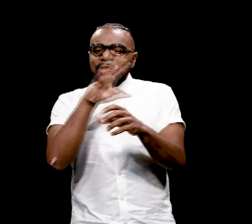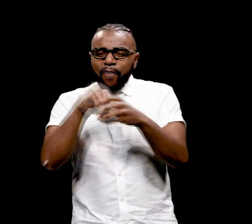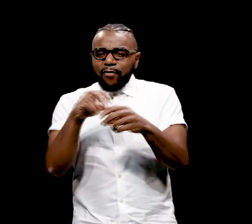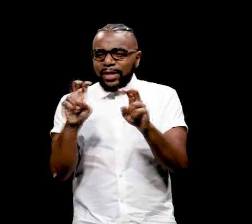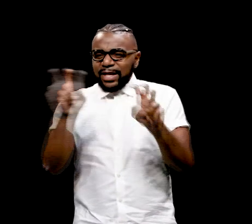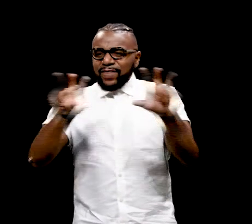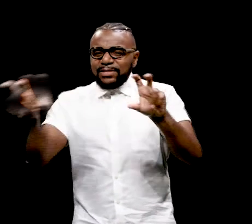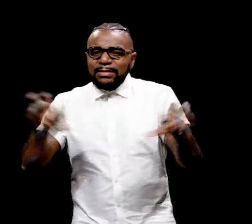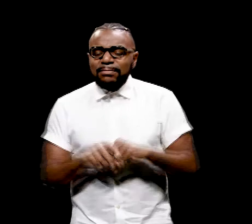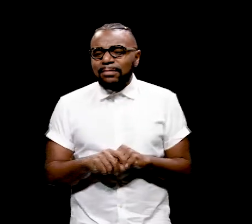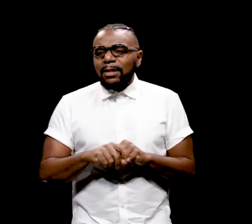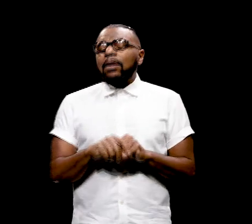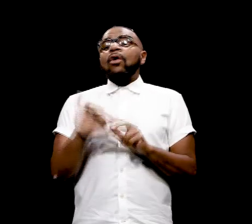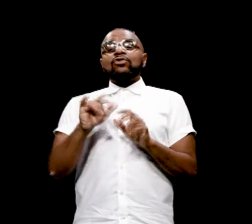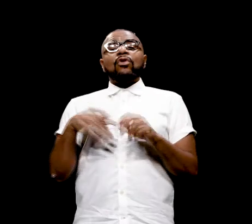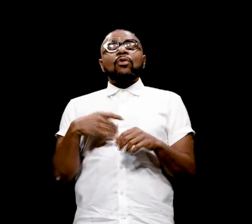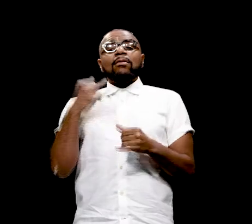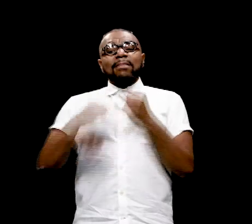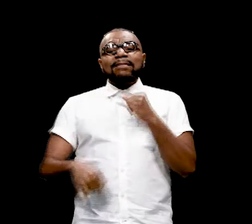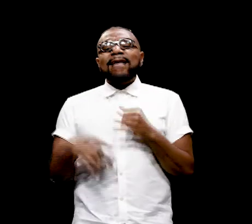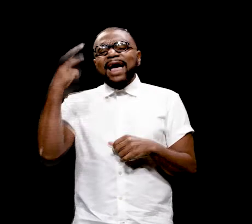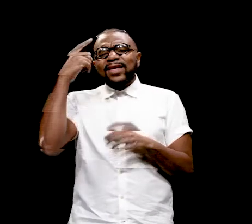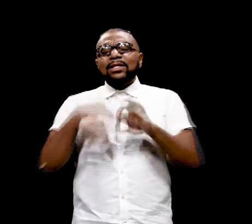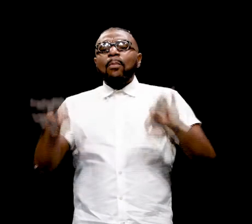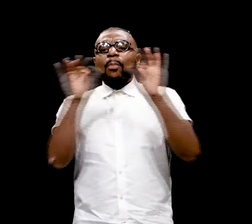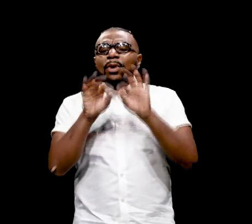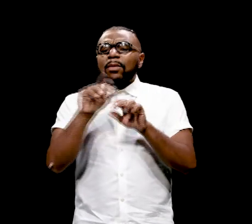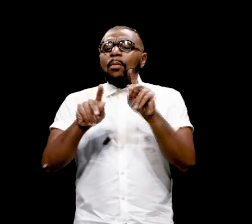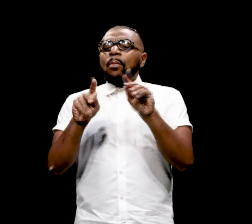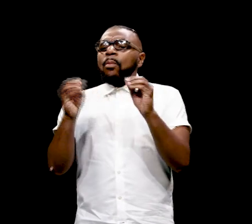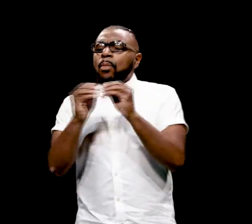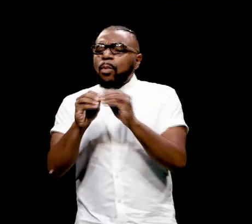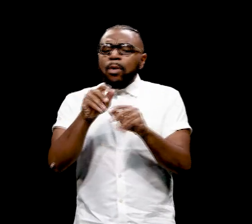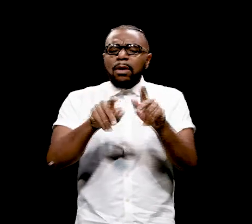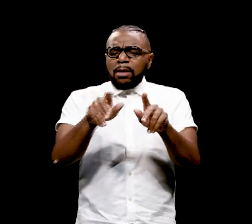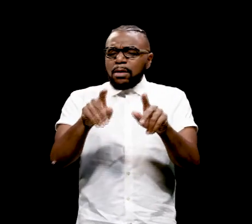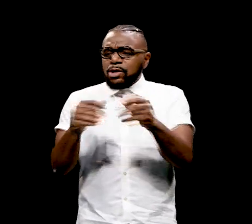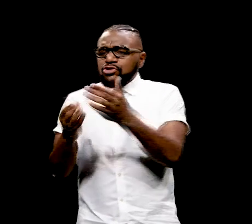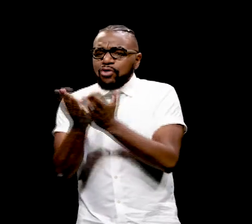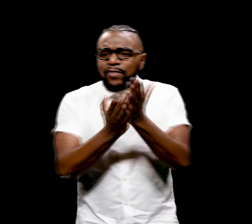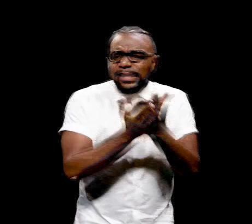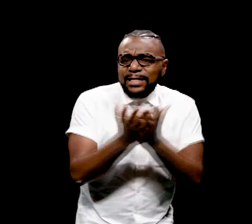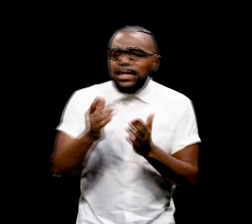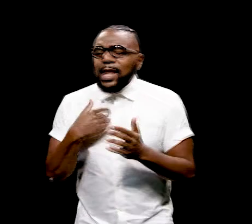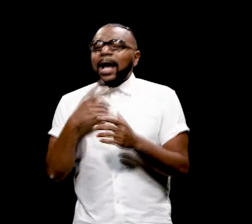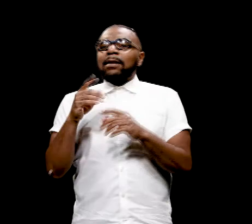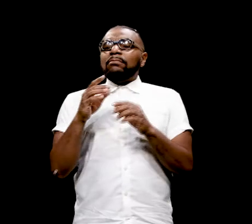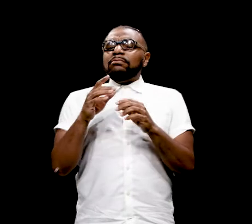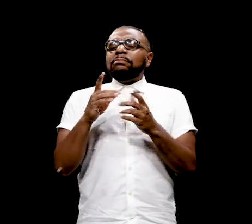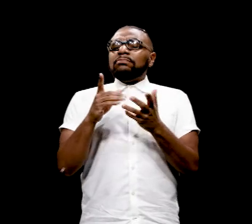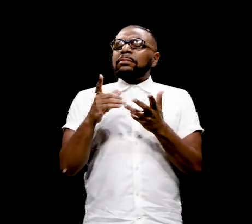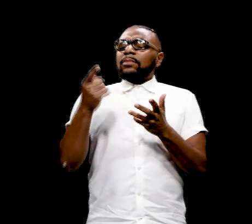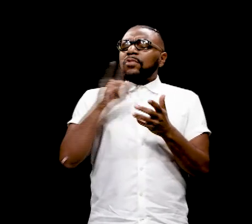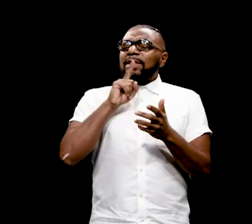investments. Finally, I think it's going to be important for us to increase constituent services. So I've called even for a small business storefront. This is where our other